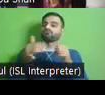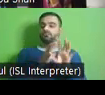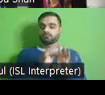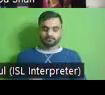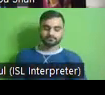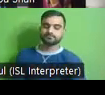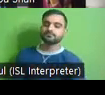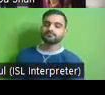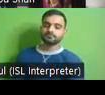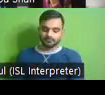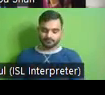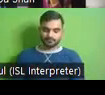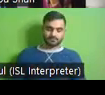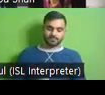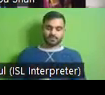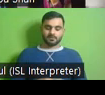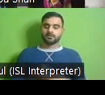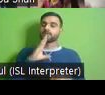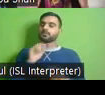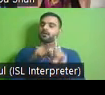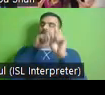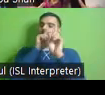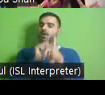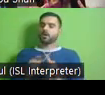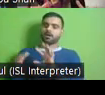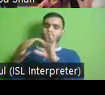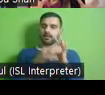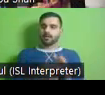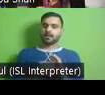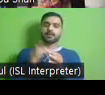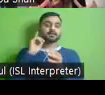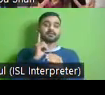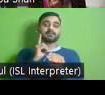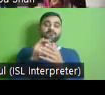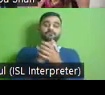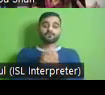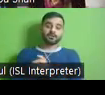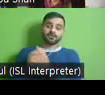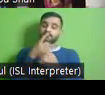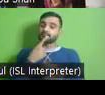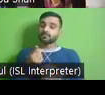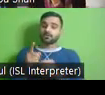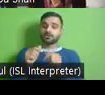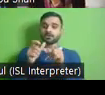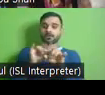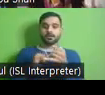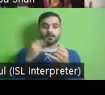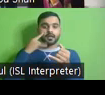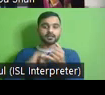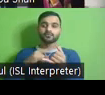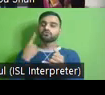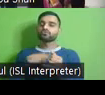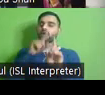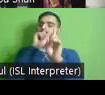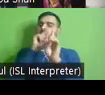As I think Virginius Kaka has long highlighted, you know, that there is a difference, and the Adivasi scholar who has